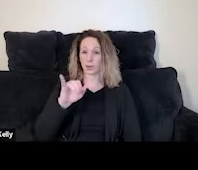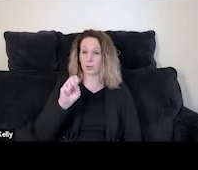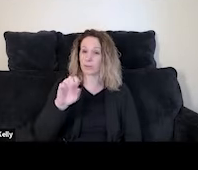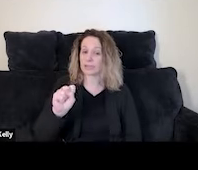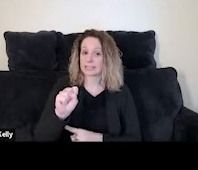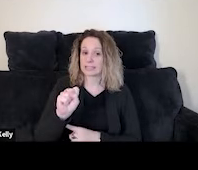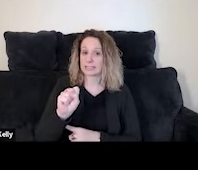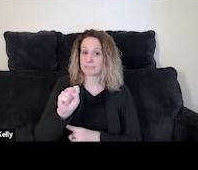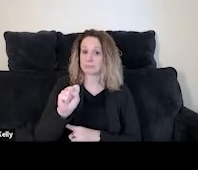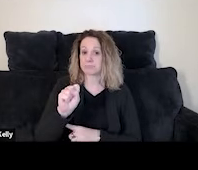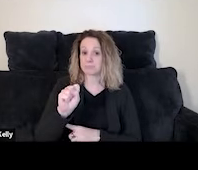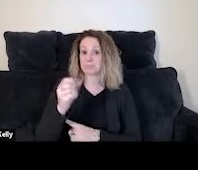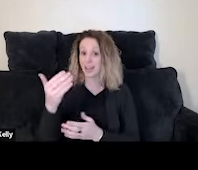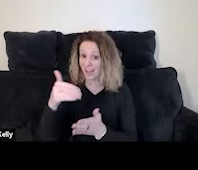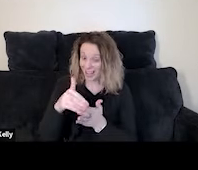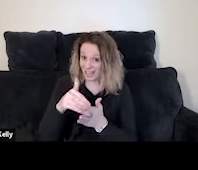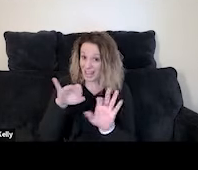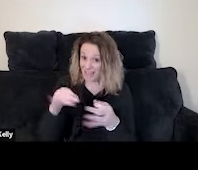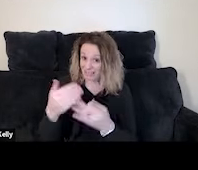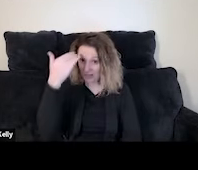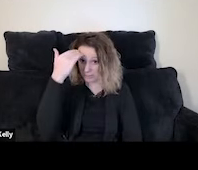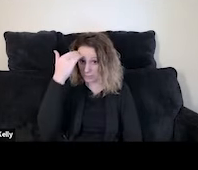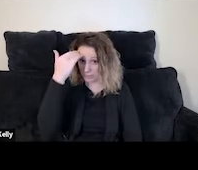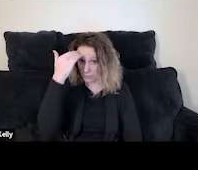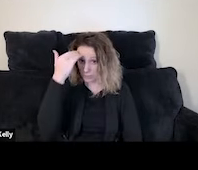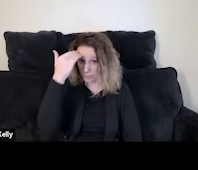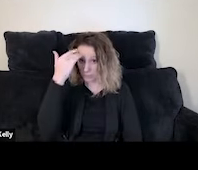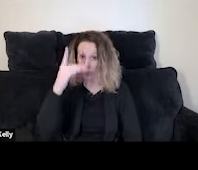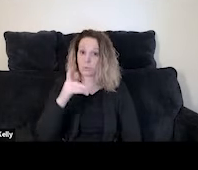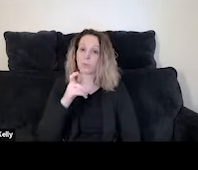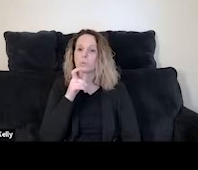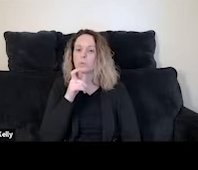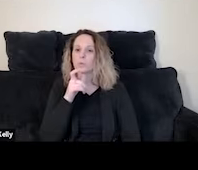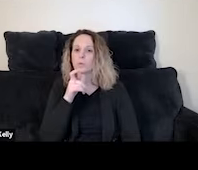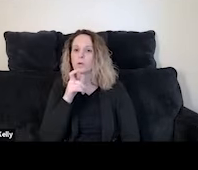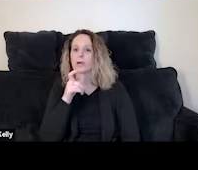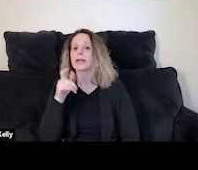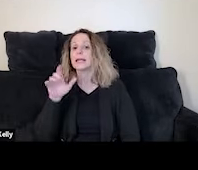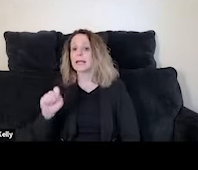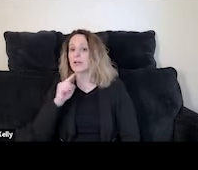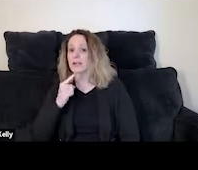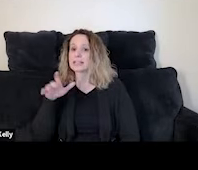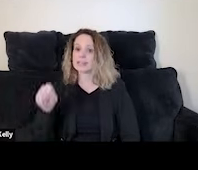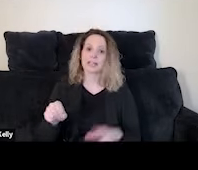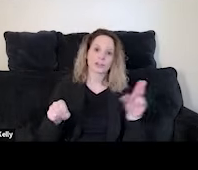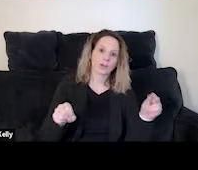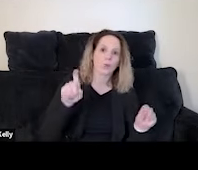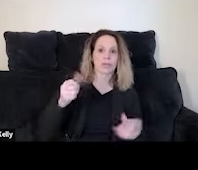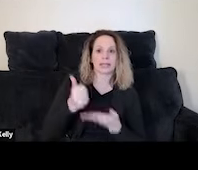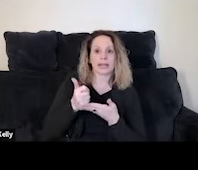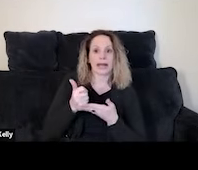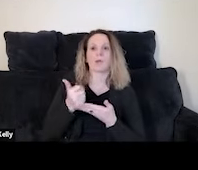that they are, again, the ones who are making the call on, are they in crisis? Aren't they? We need help, and we need it